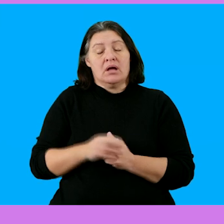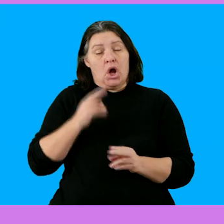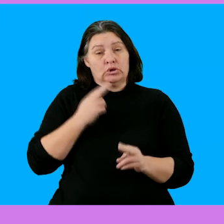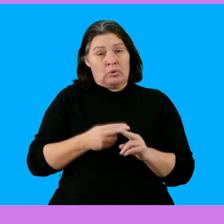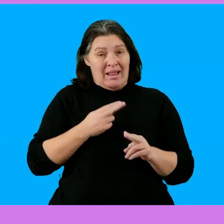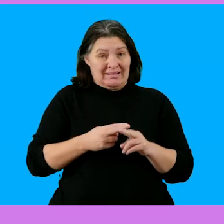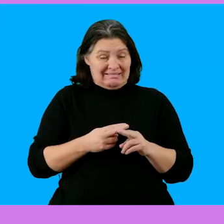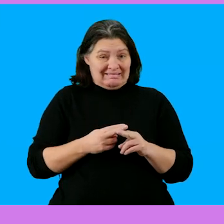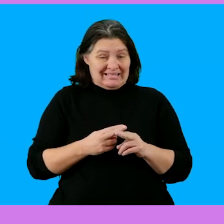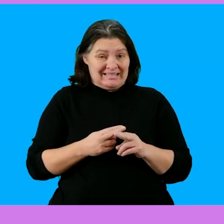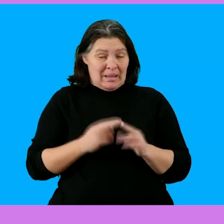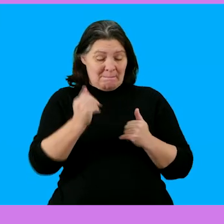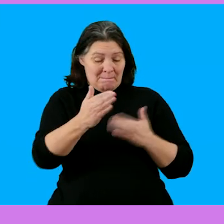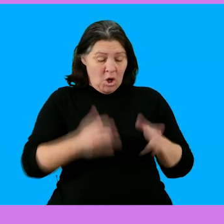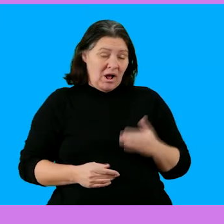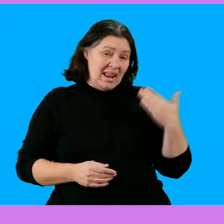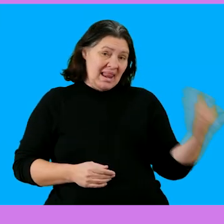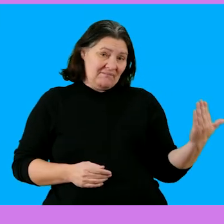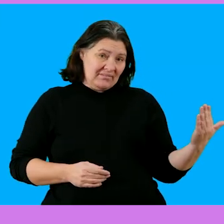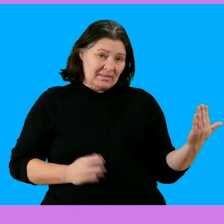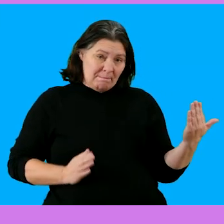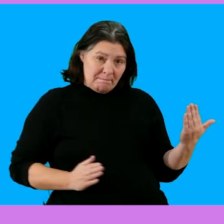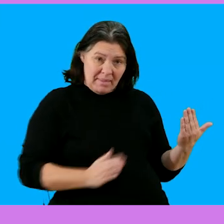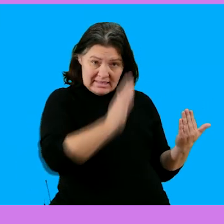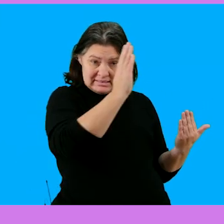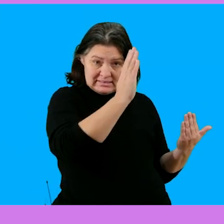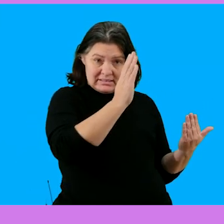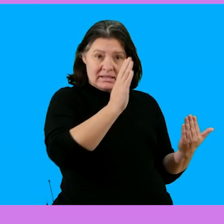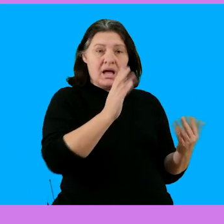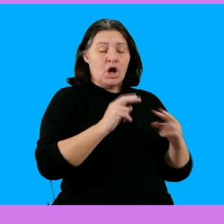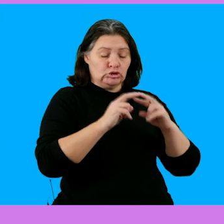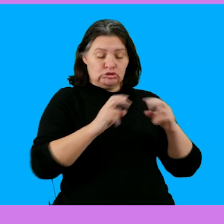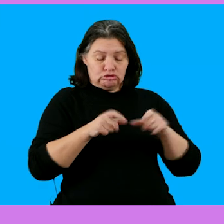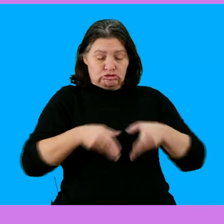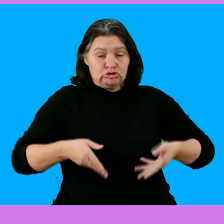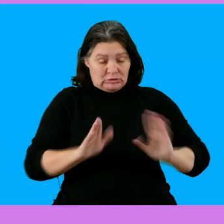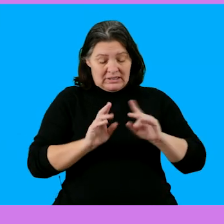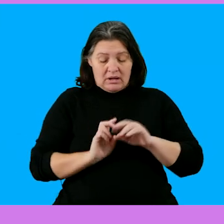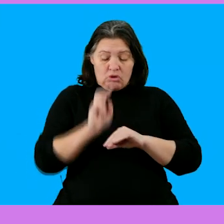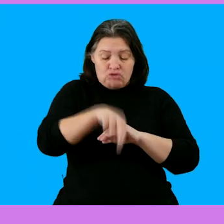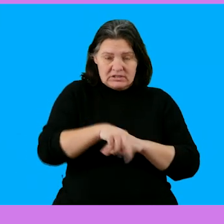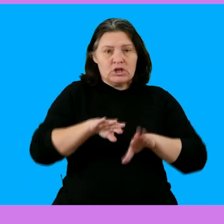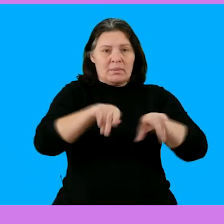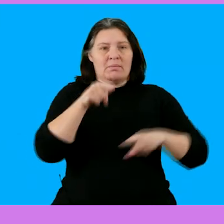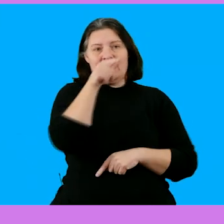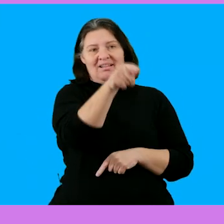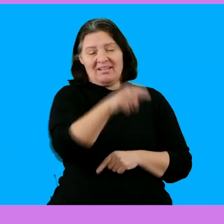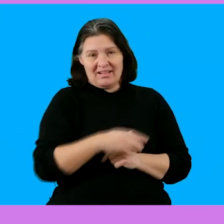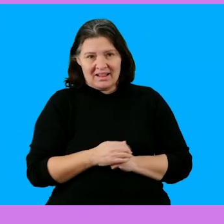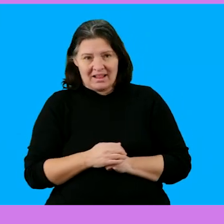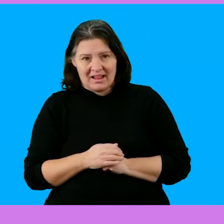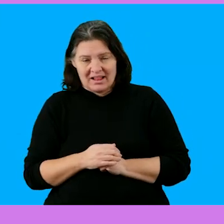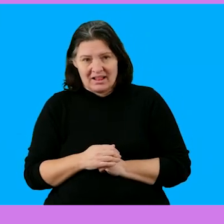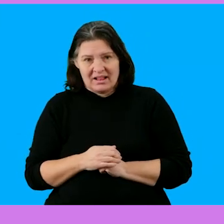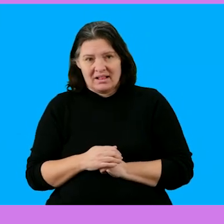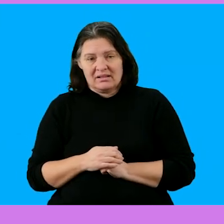will be on our left hand side, right? Then we'll cross the street and the swimming pool will be right there. Okay, so you